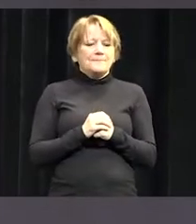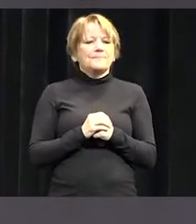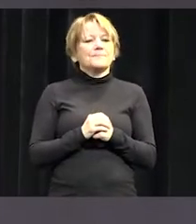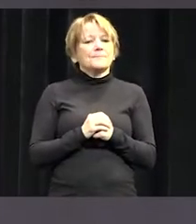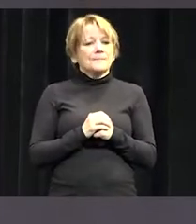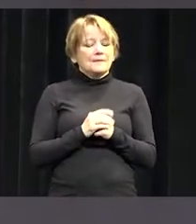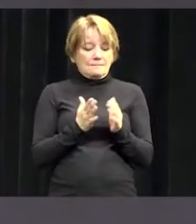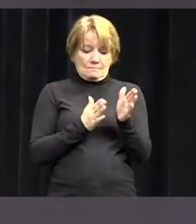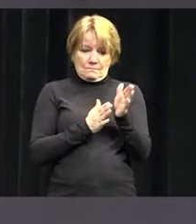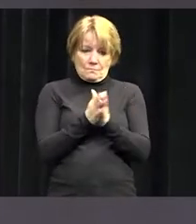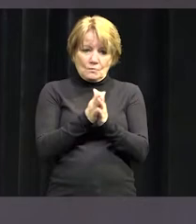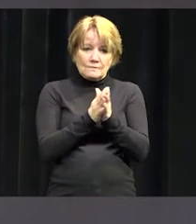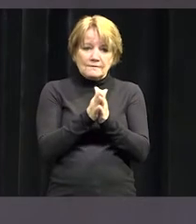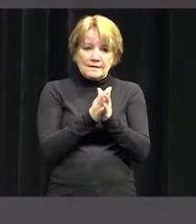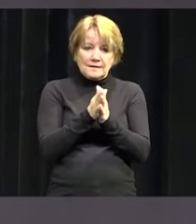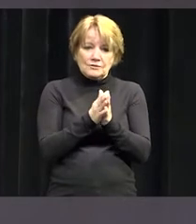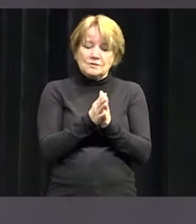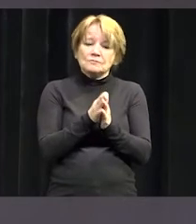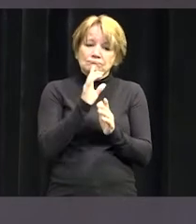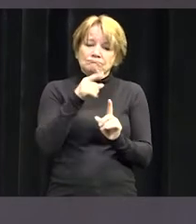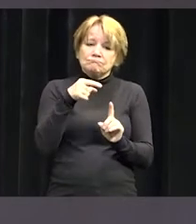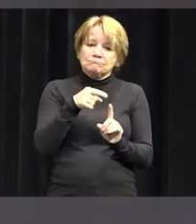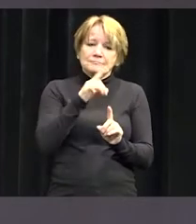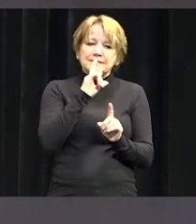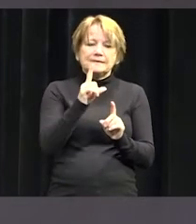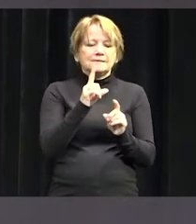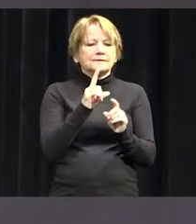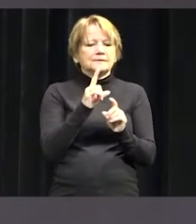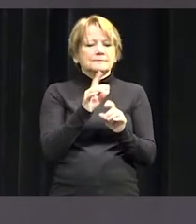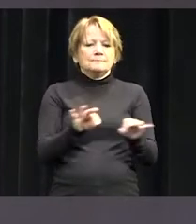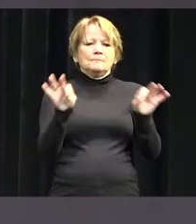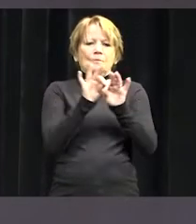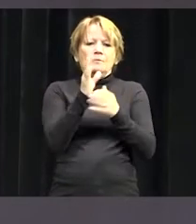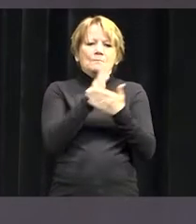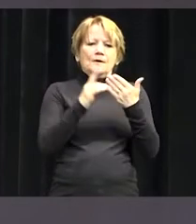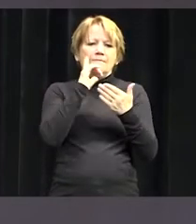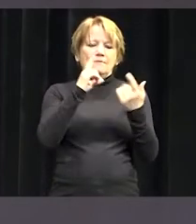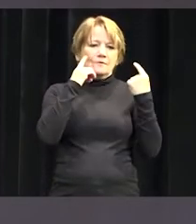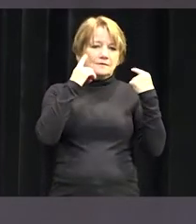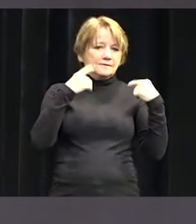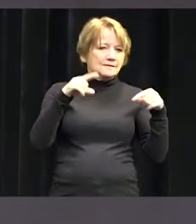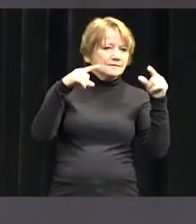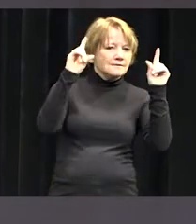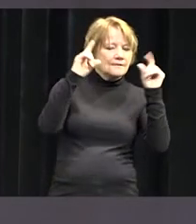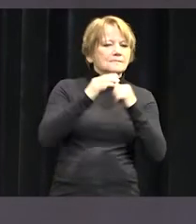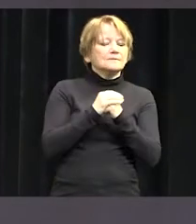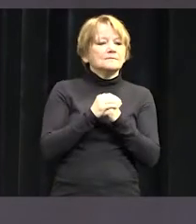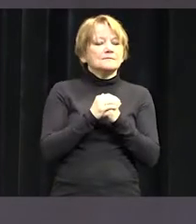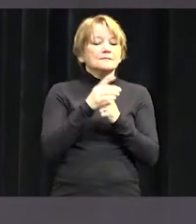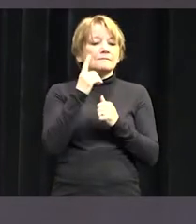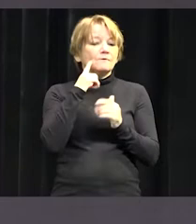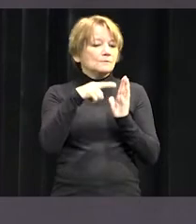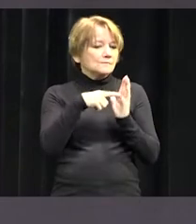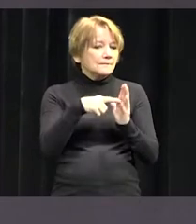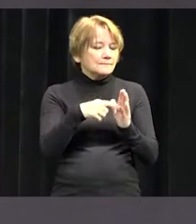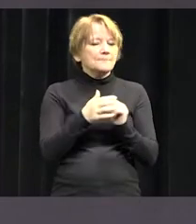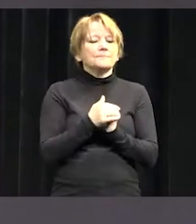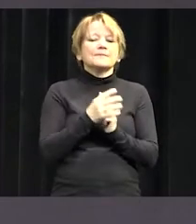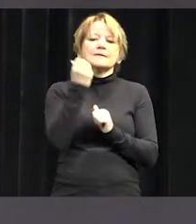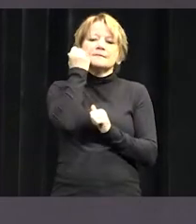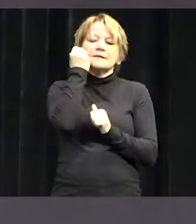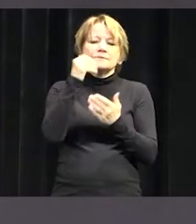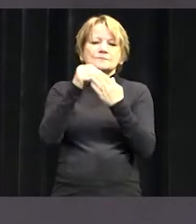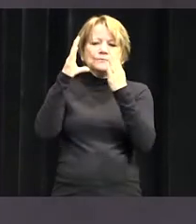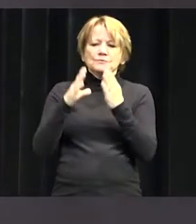time and a lot of effort to get you working hard and pushing you to excel during this challenging